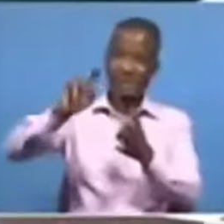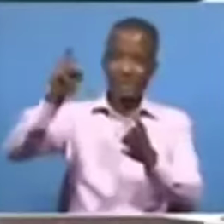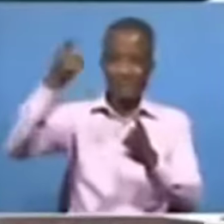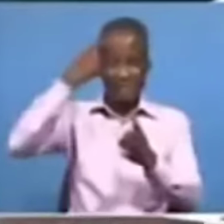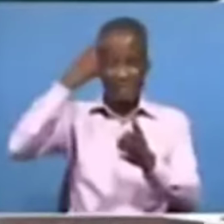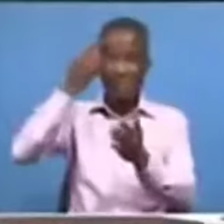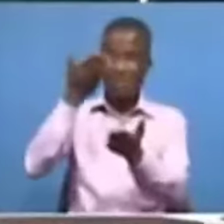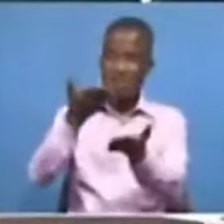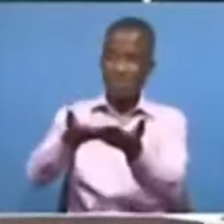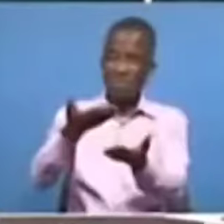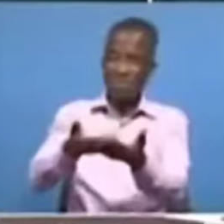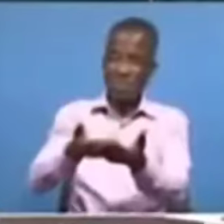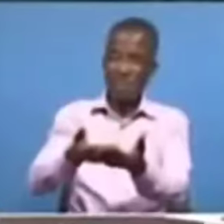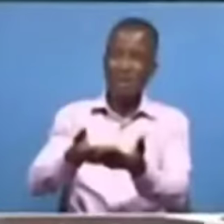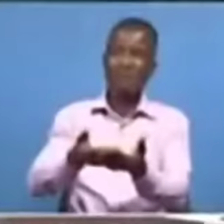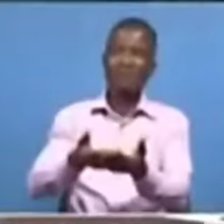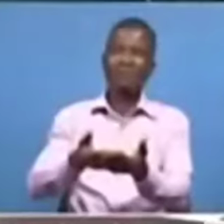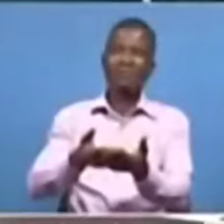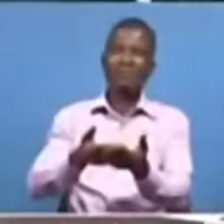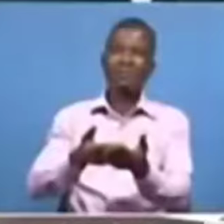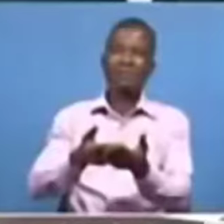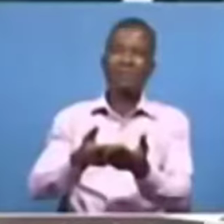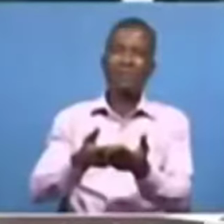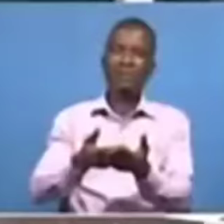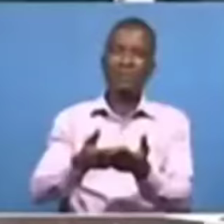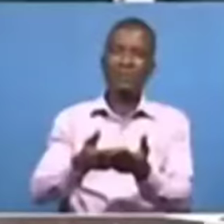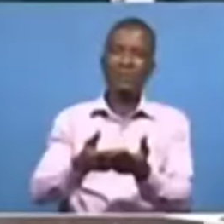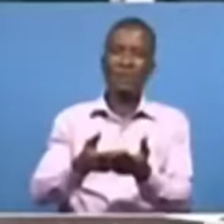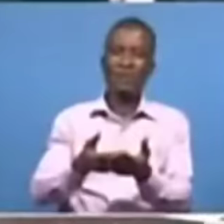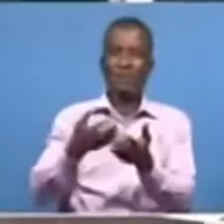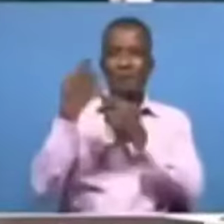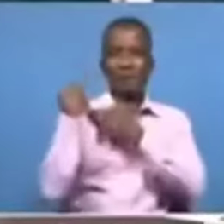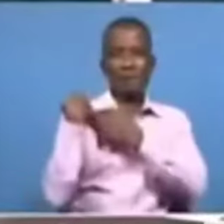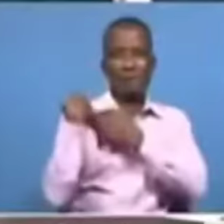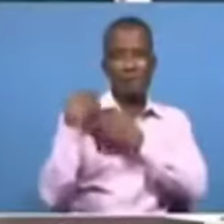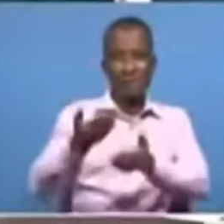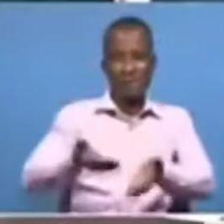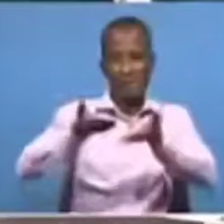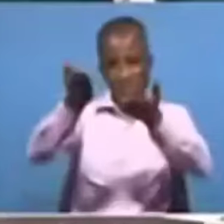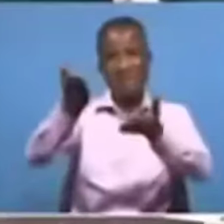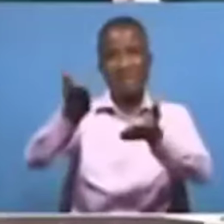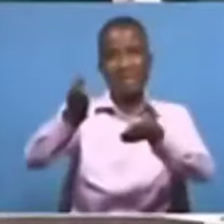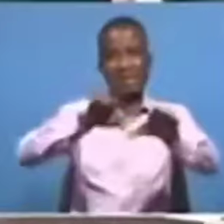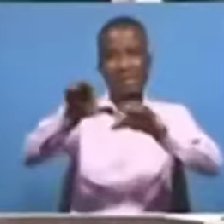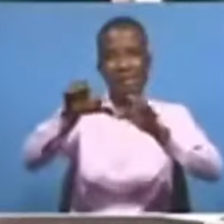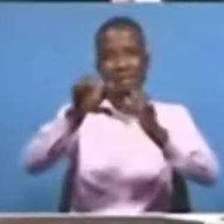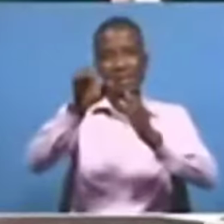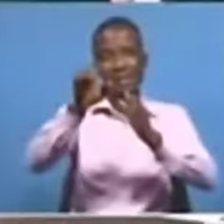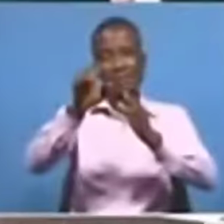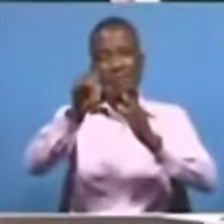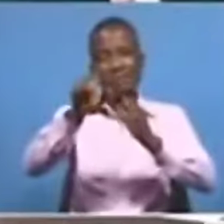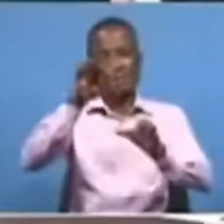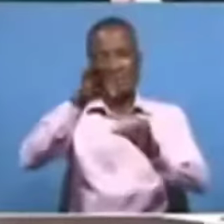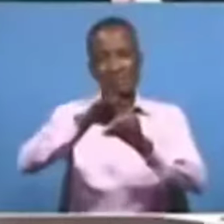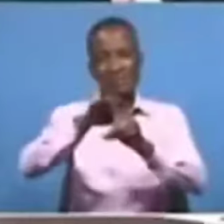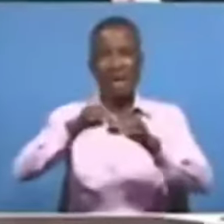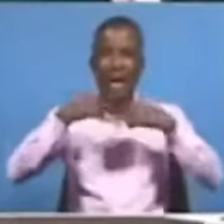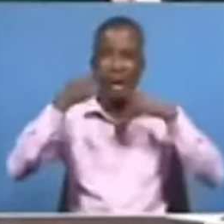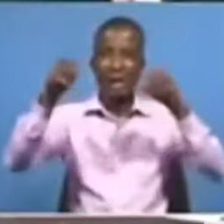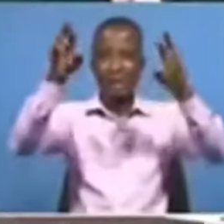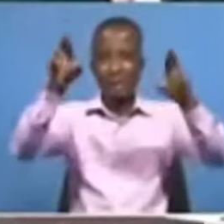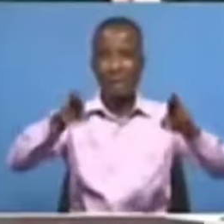of this country, a public officer who has discharged a certain constitutional duty by conducting elections and declaring